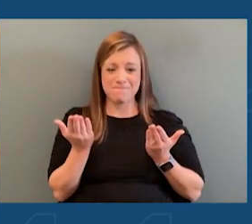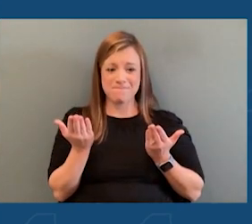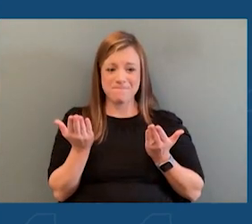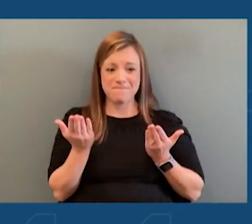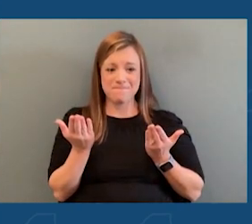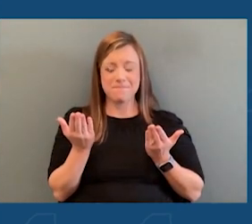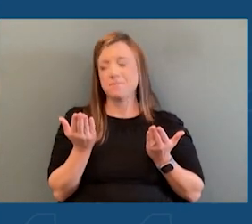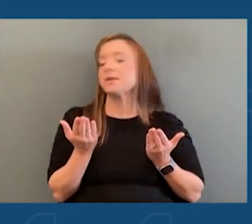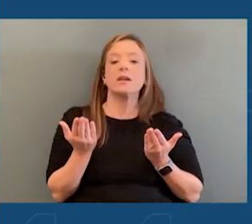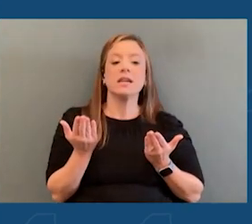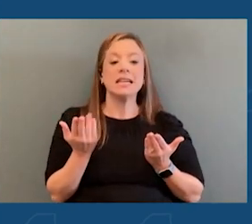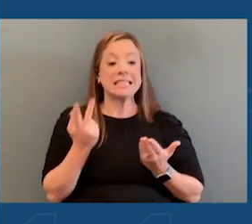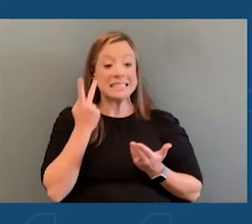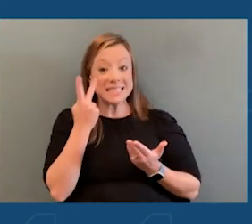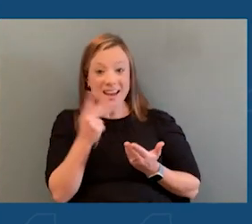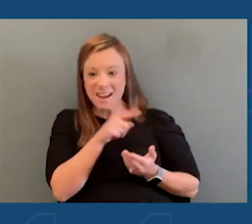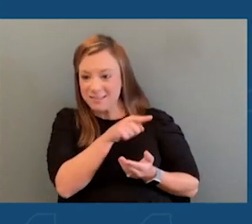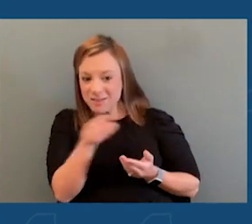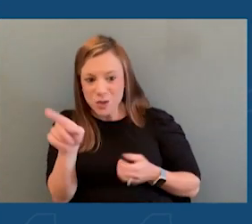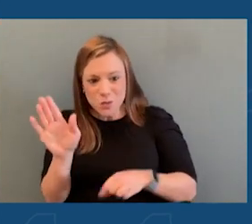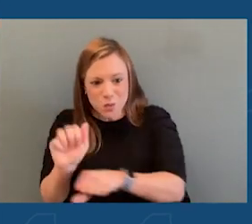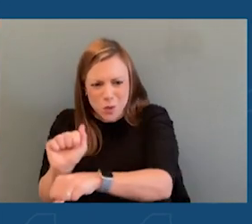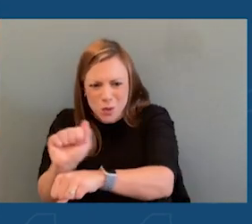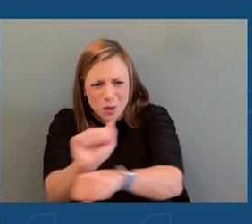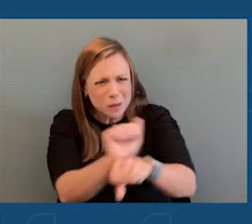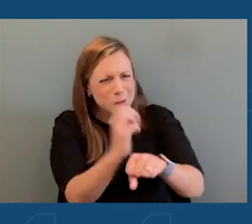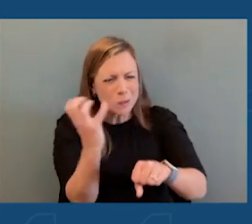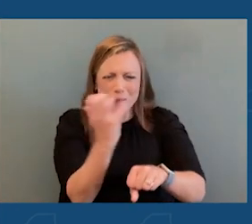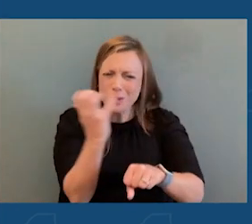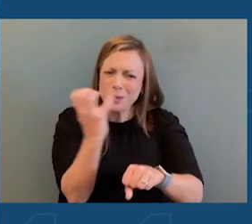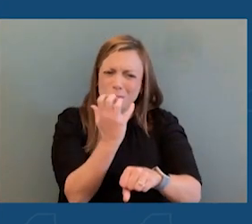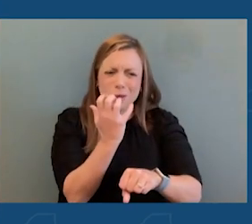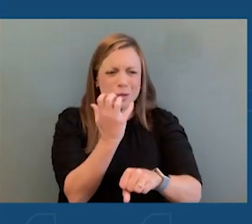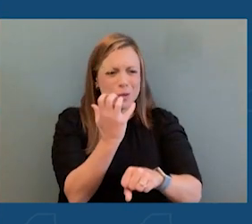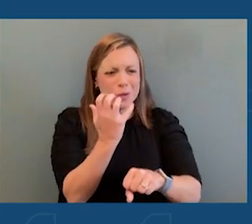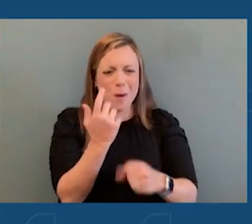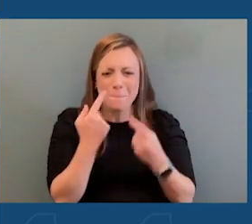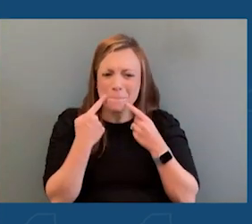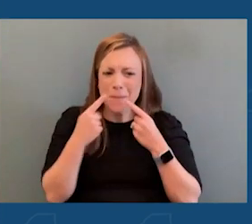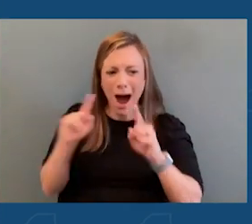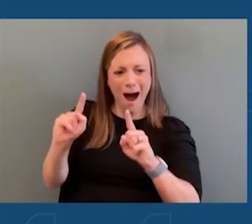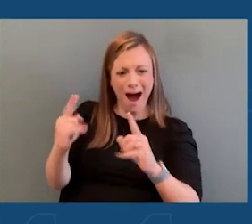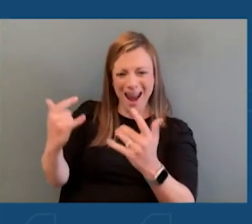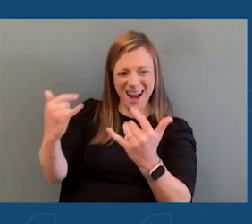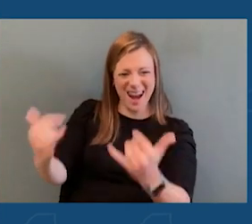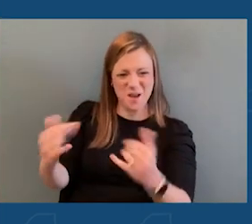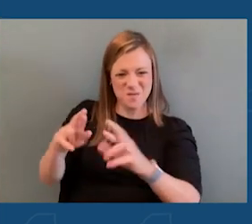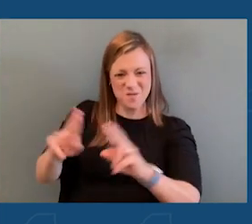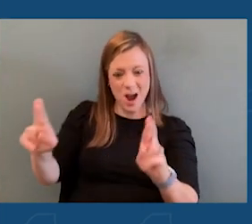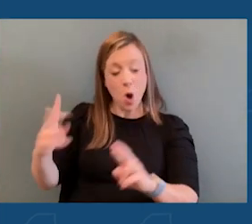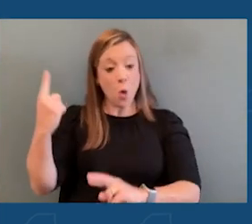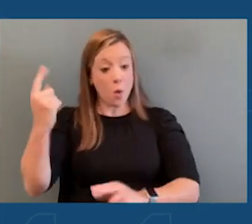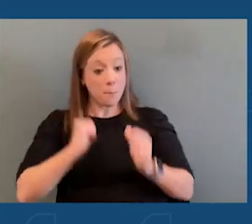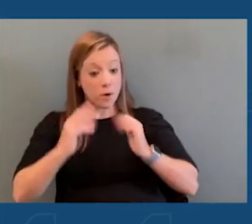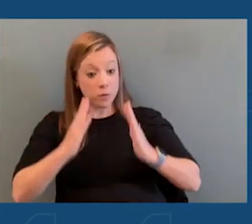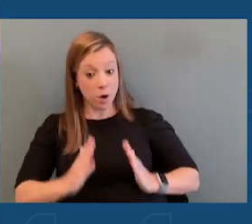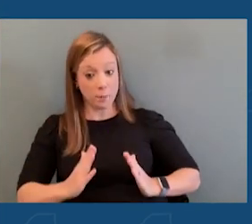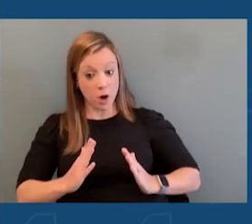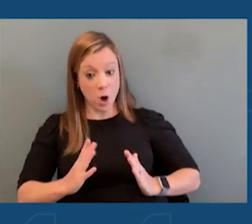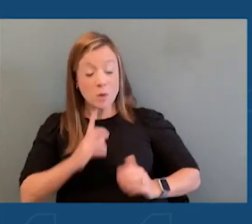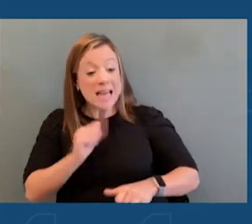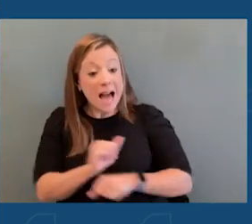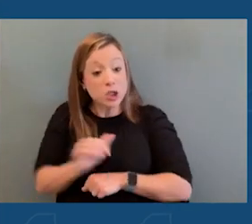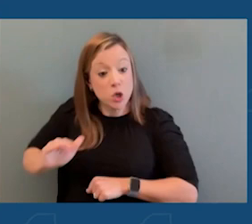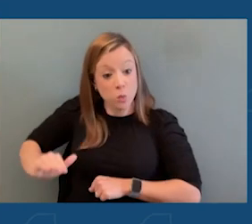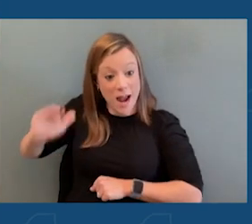seeing all of the hard work come to fruition. One of the performers that performed here today actually was raised in my grandmother's building